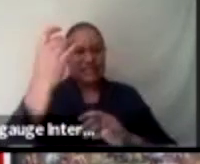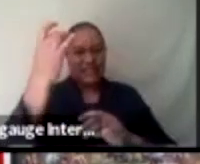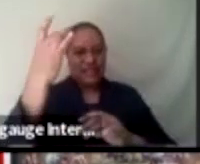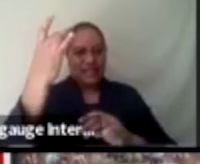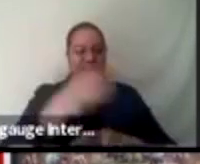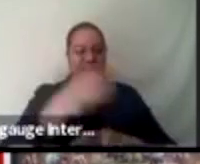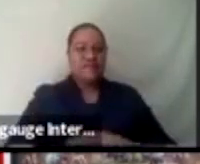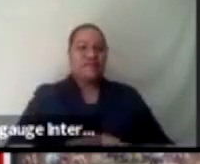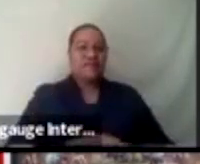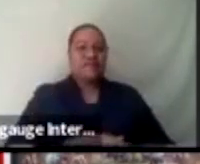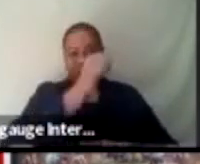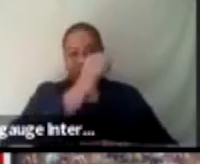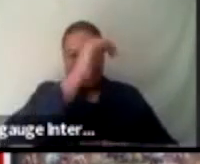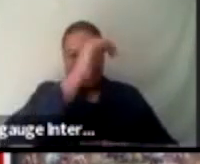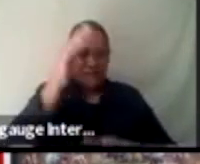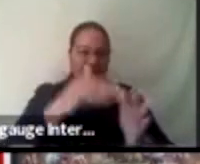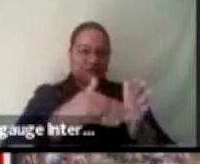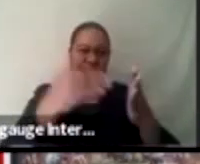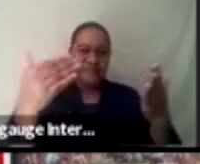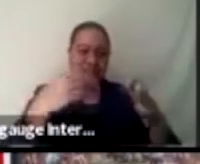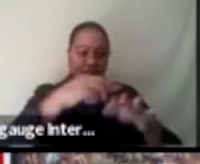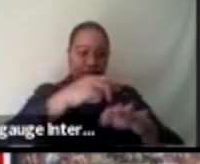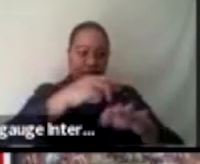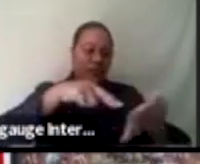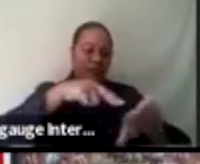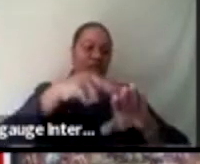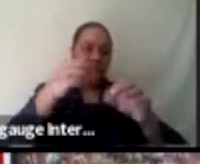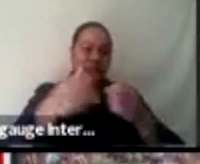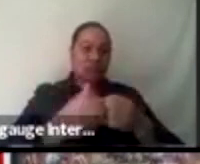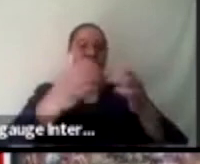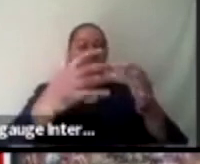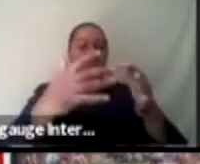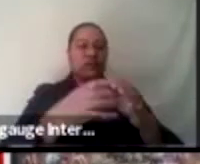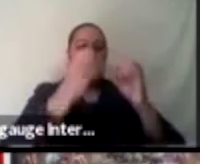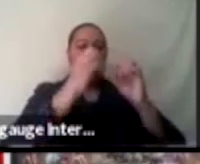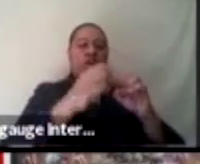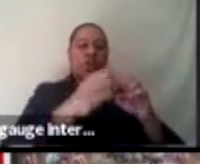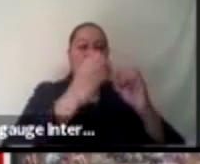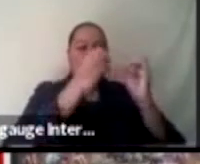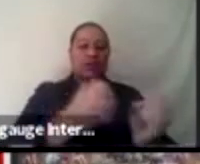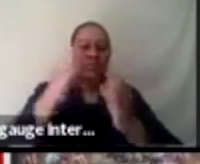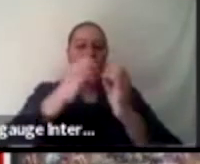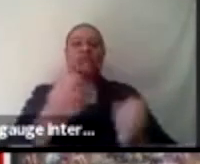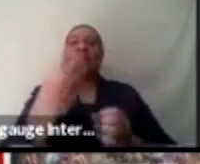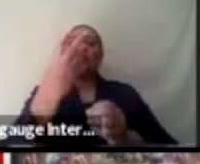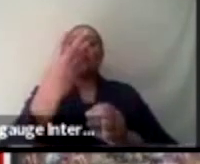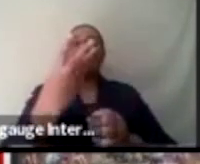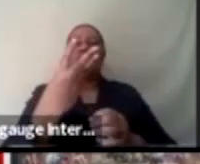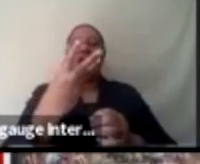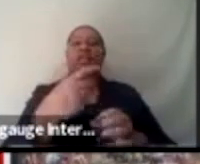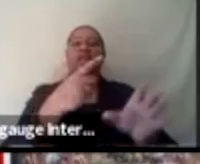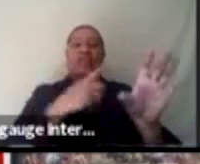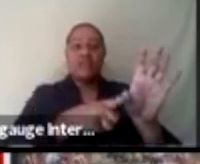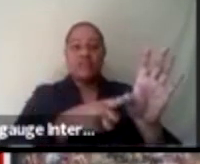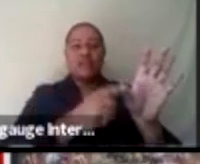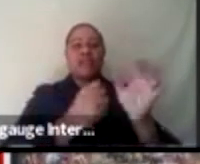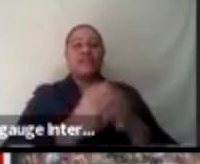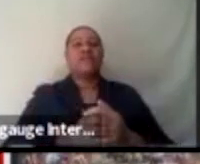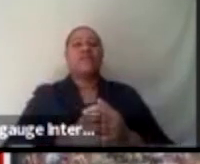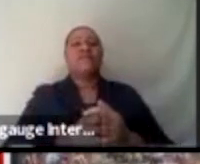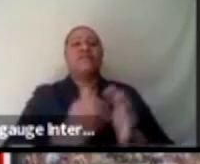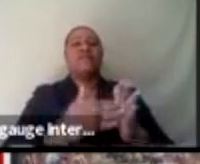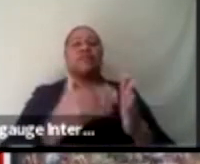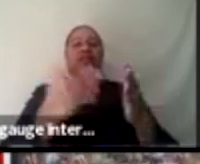As we chart our course as a region and as an organization for the next 3 decades, the 2050